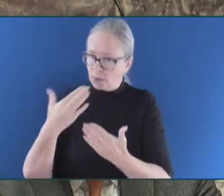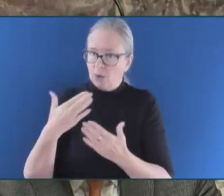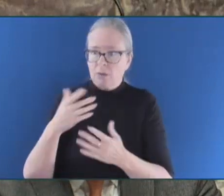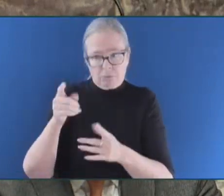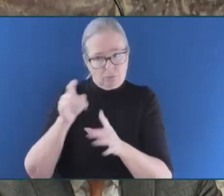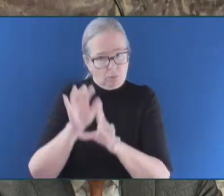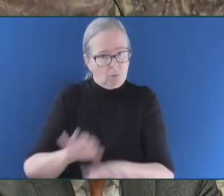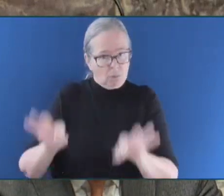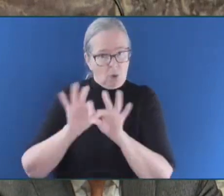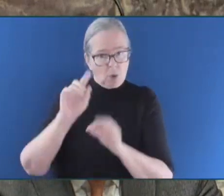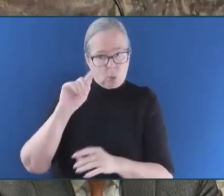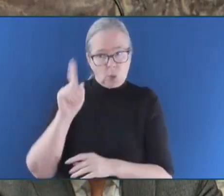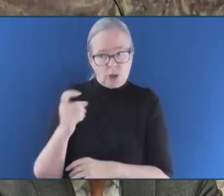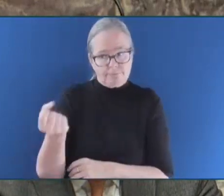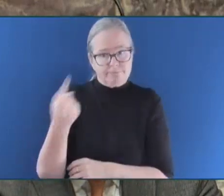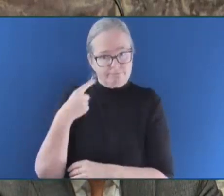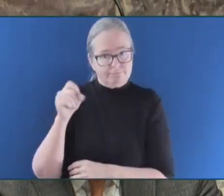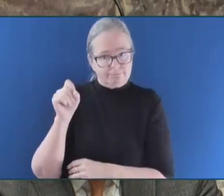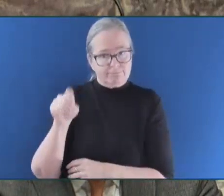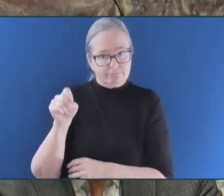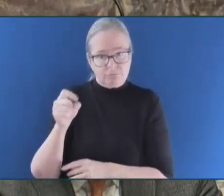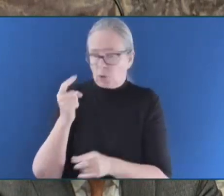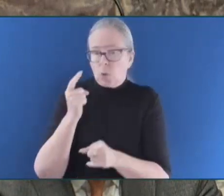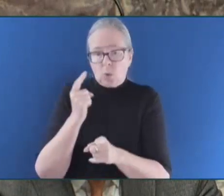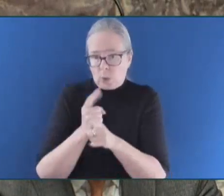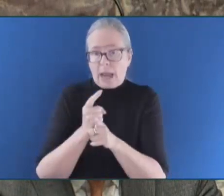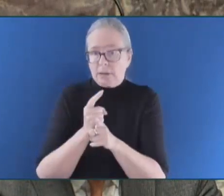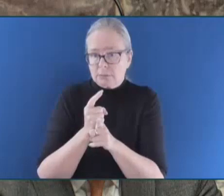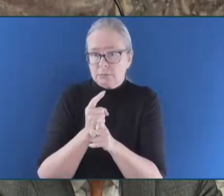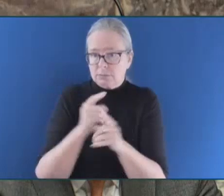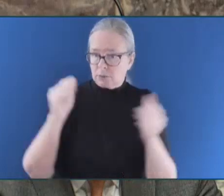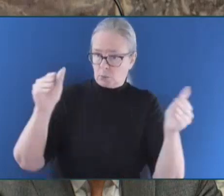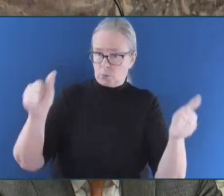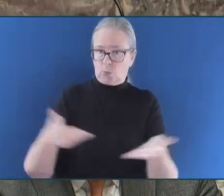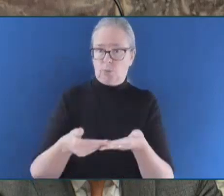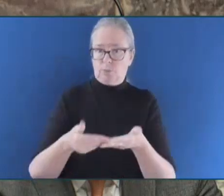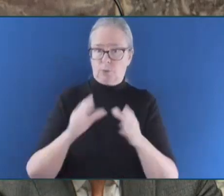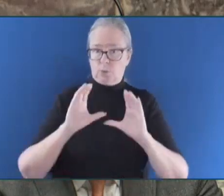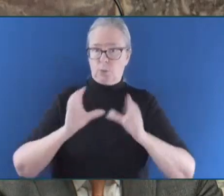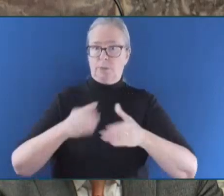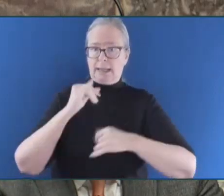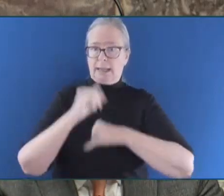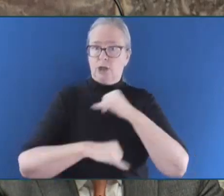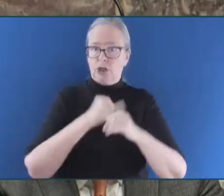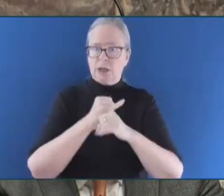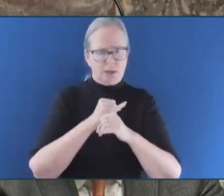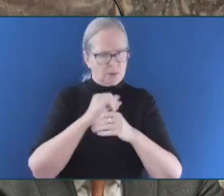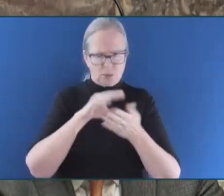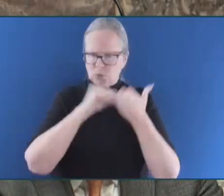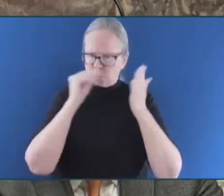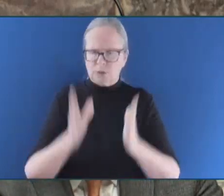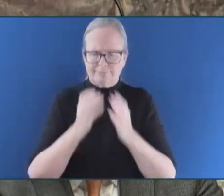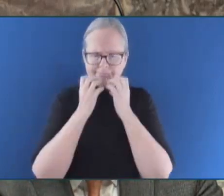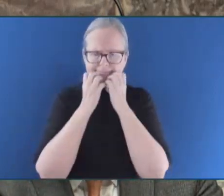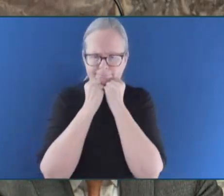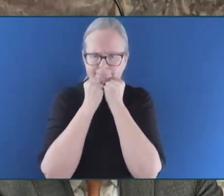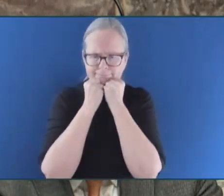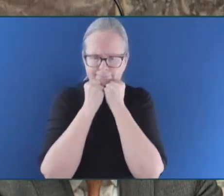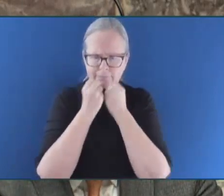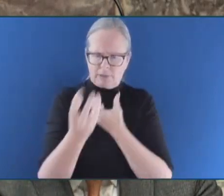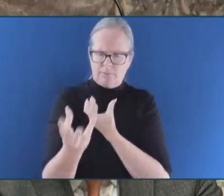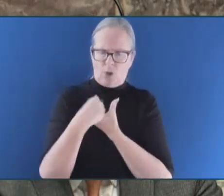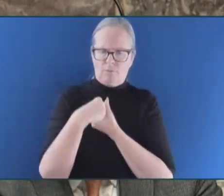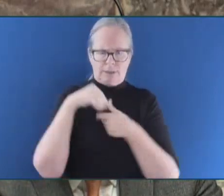welcome international students to our province. They're an important part of our educational system. And we do, and I too have